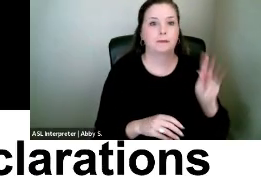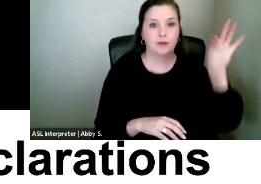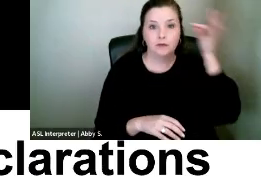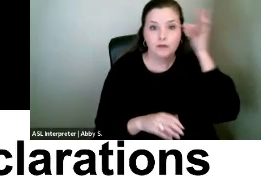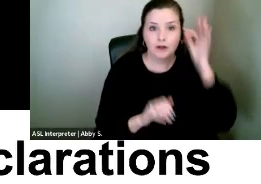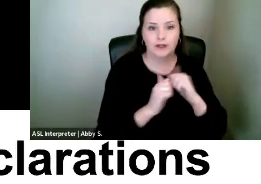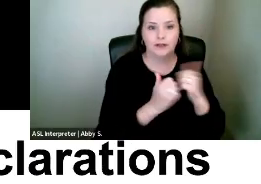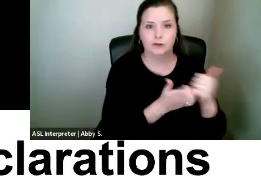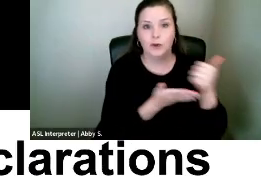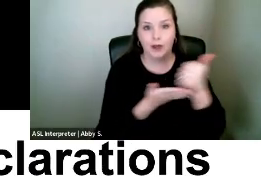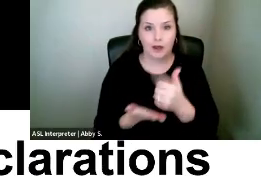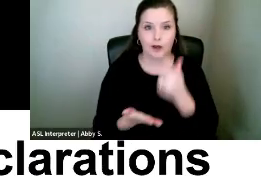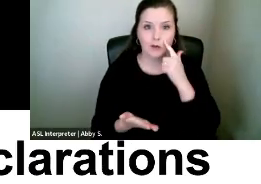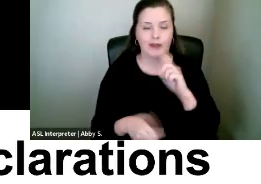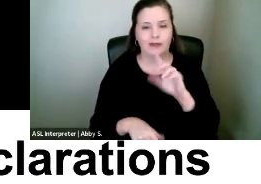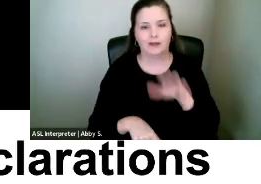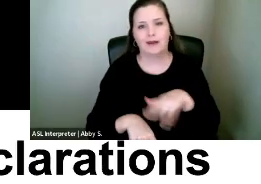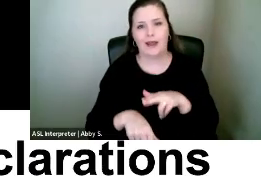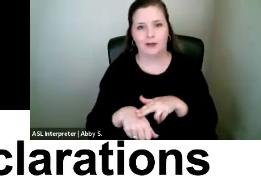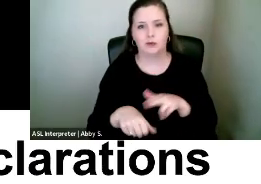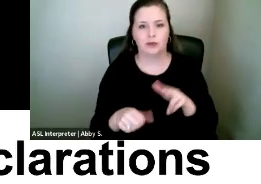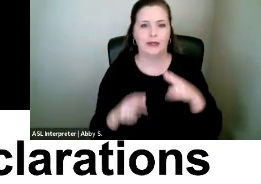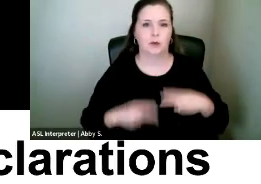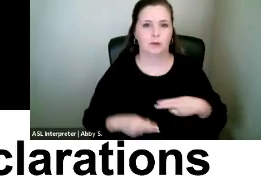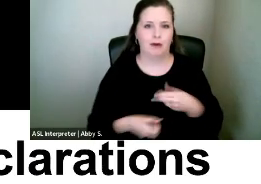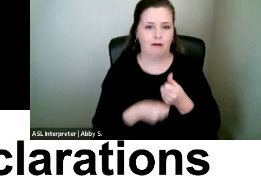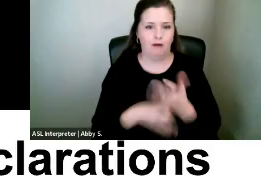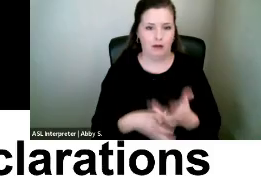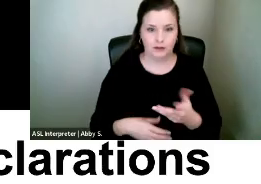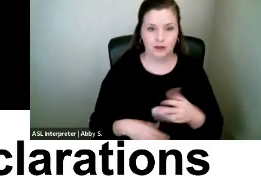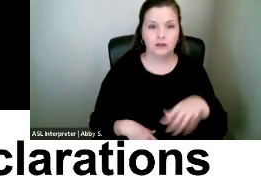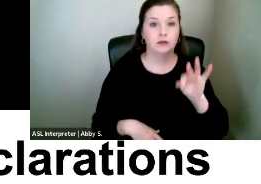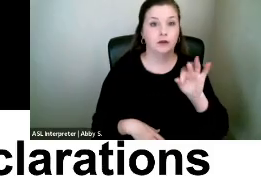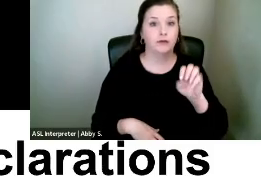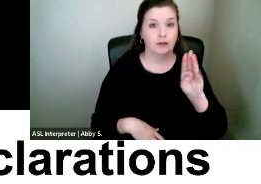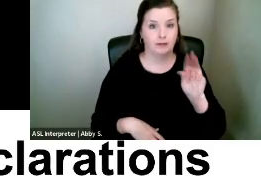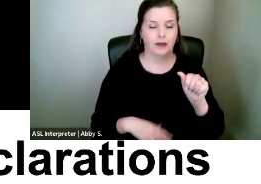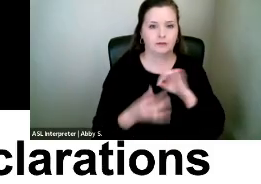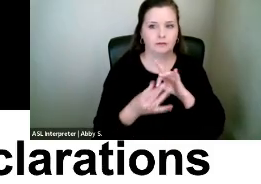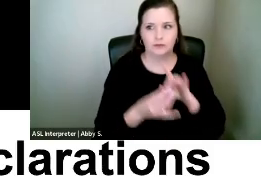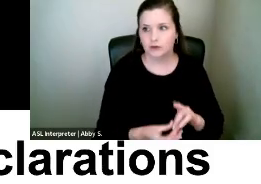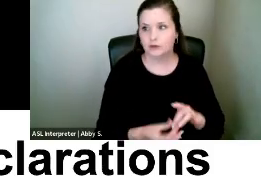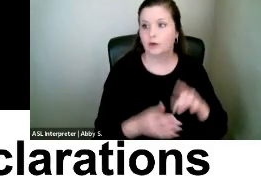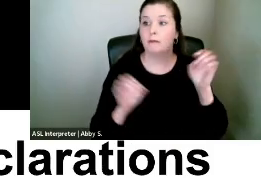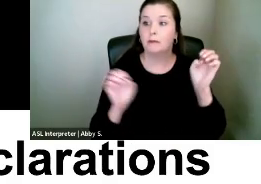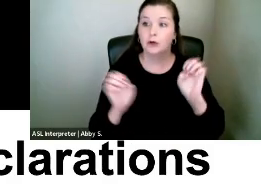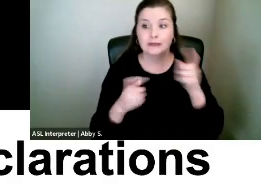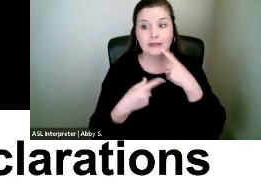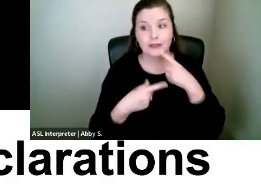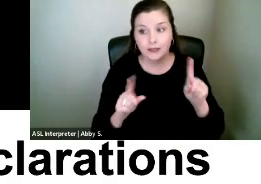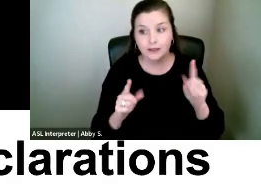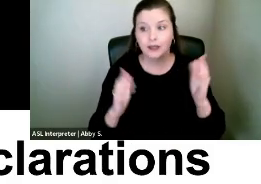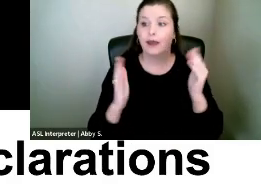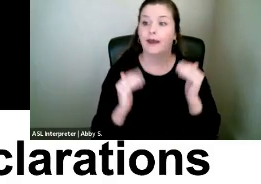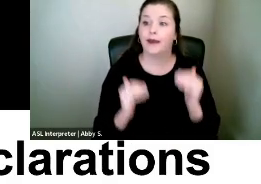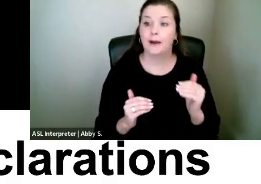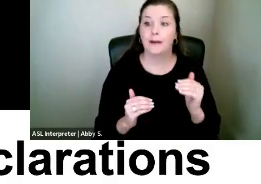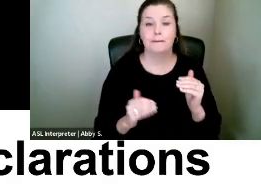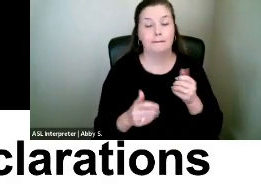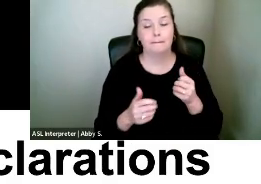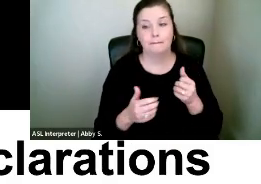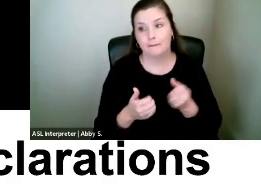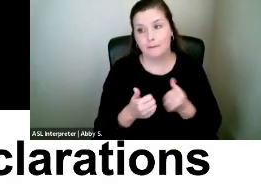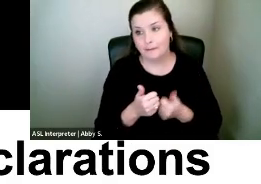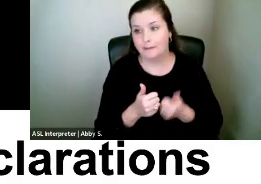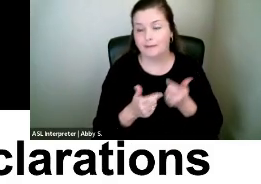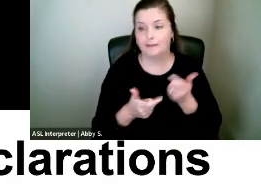human-caused catastrophes. FEMA declarations are emergency declarations, major disaster declarations, and we have the Fire